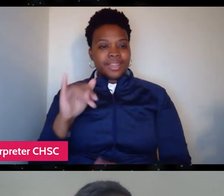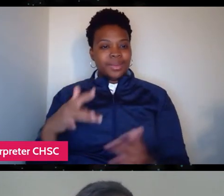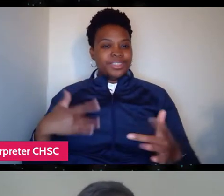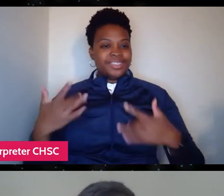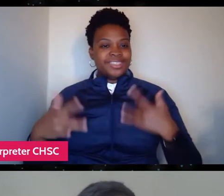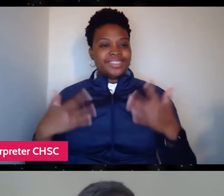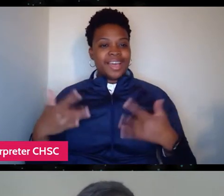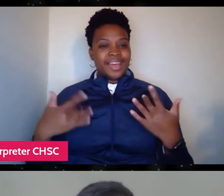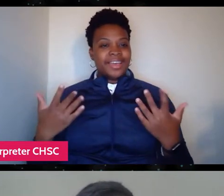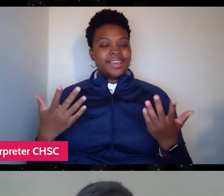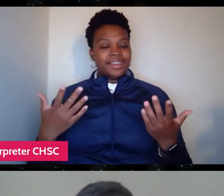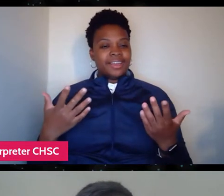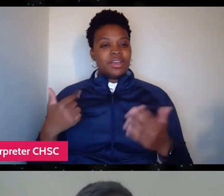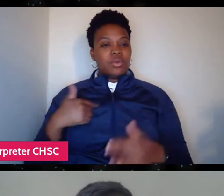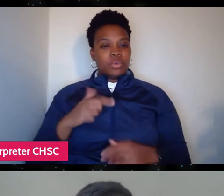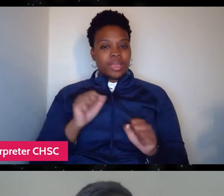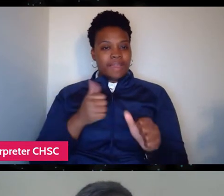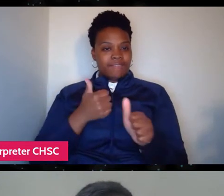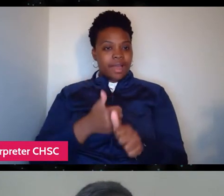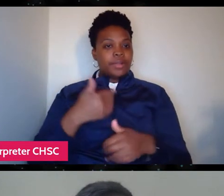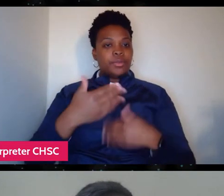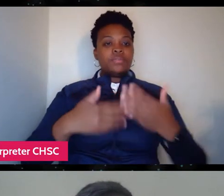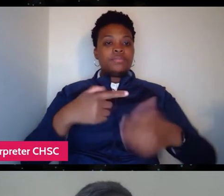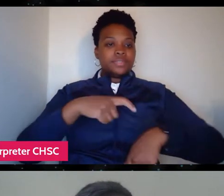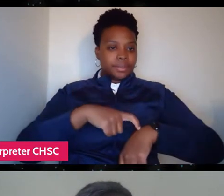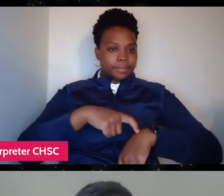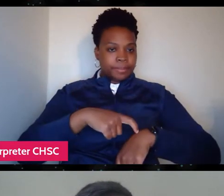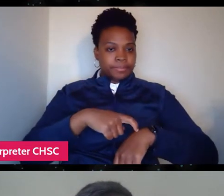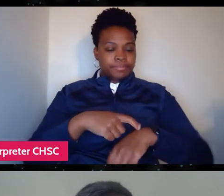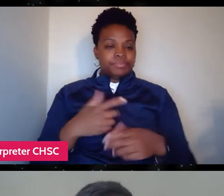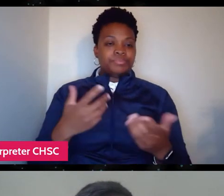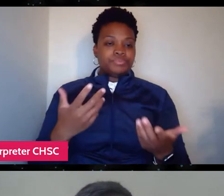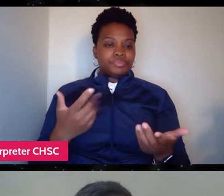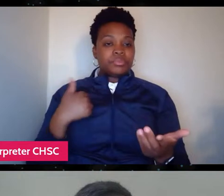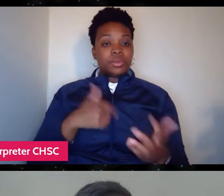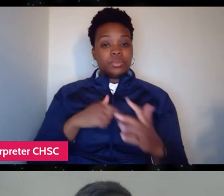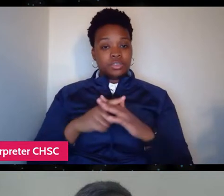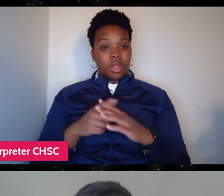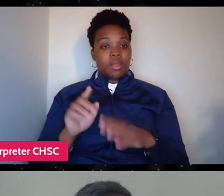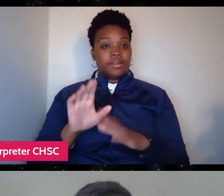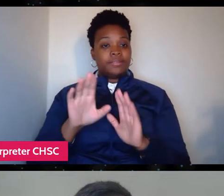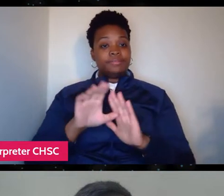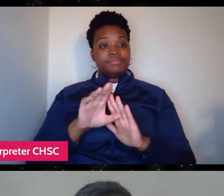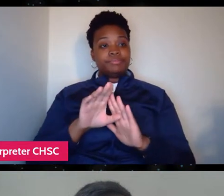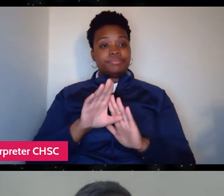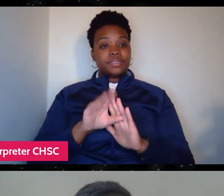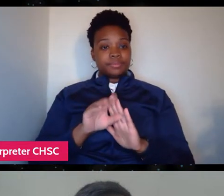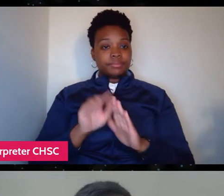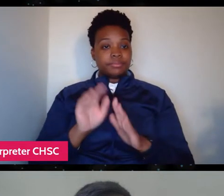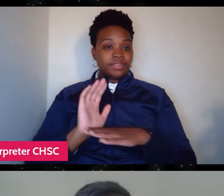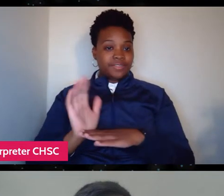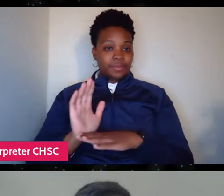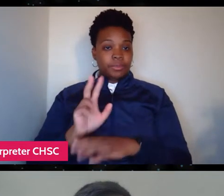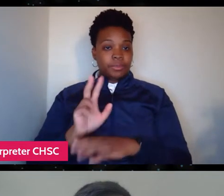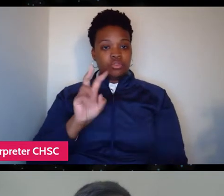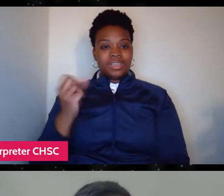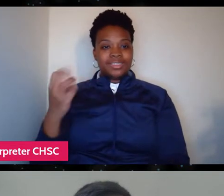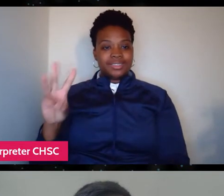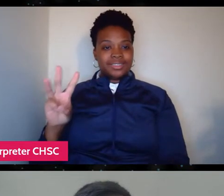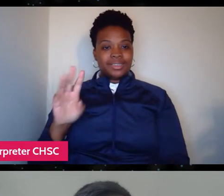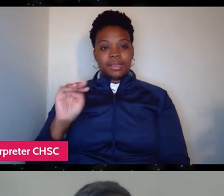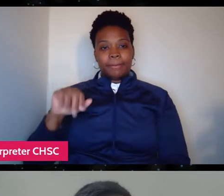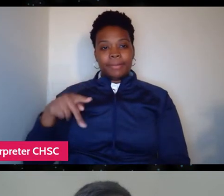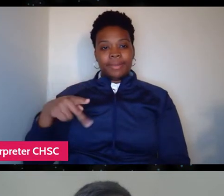exciting and that we could follow over time. So we started filming in 2016 when Memphis Meats was a